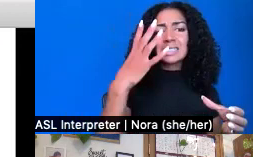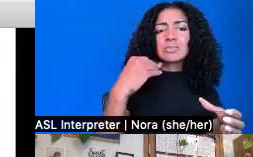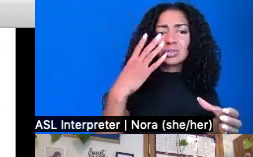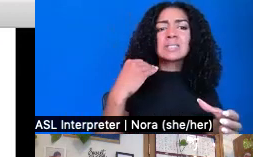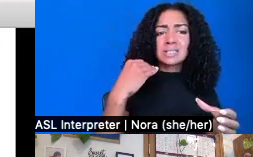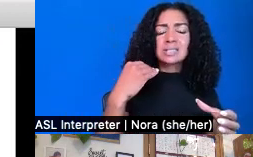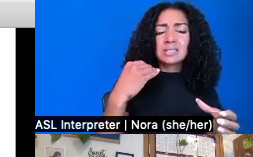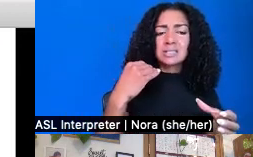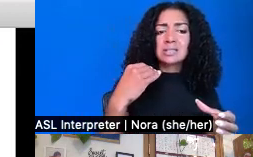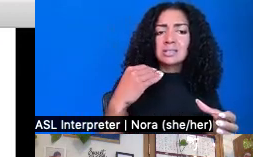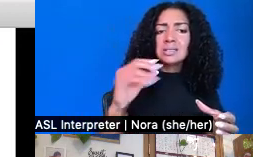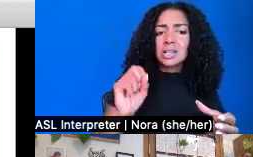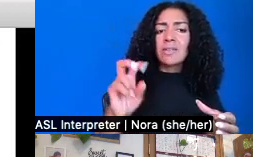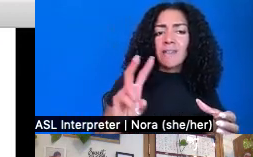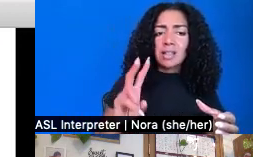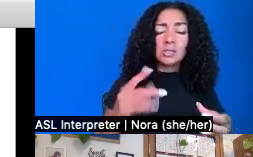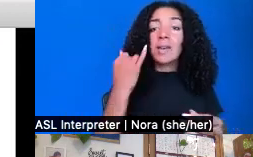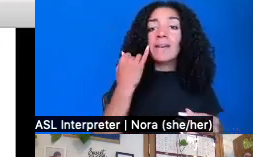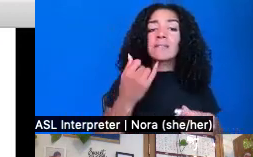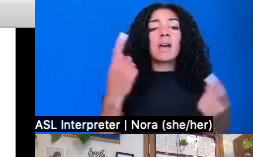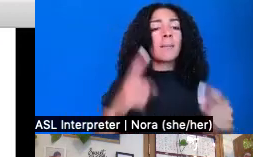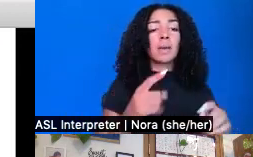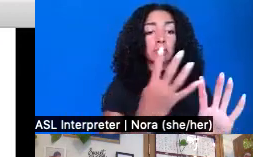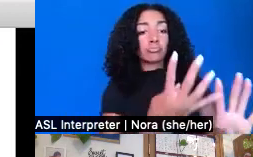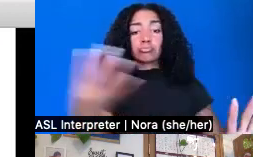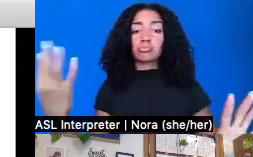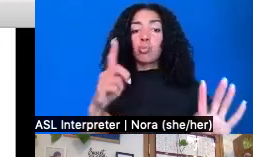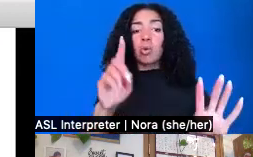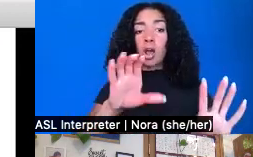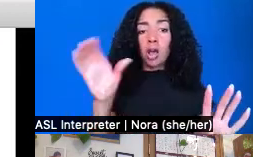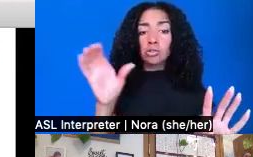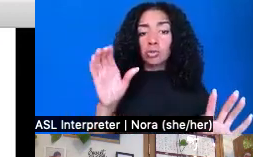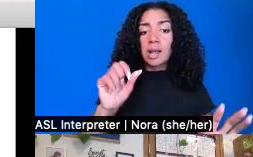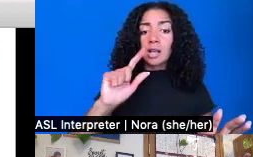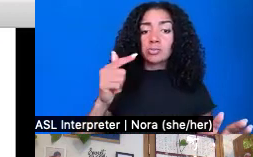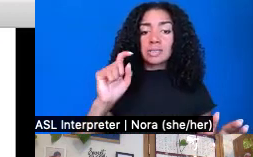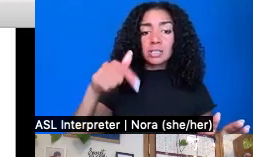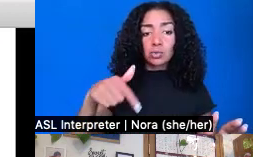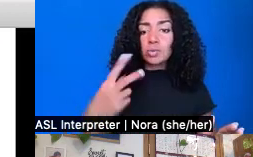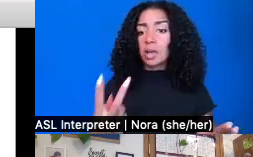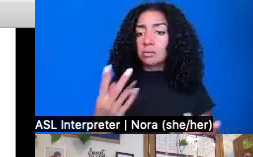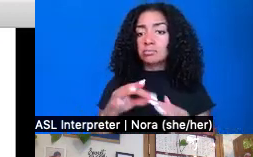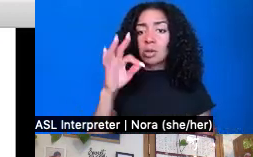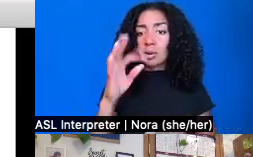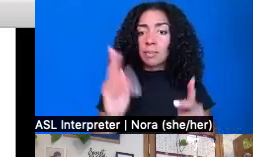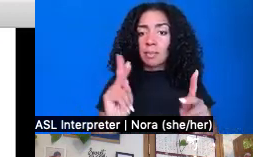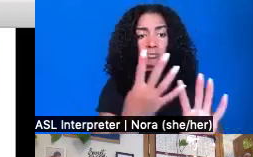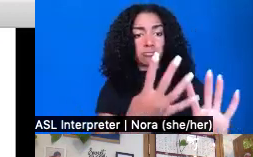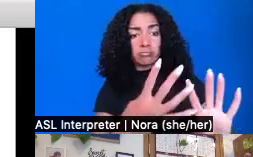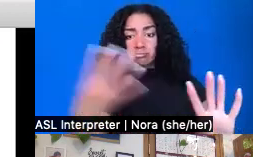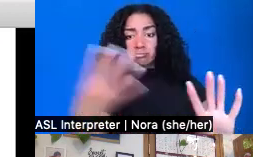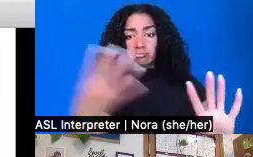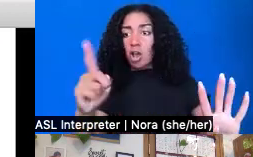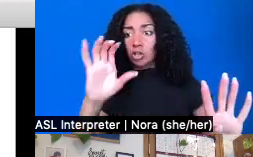potentially have experienced sexual assault. If you put 5 women, 5 Native women or 5